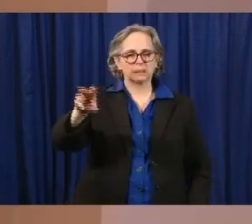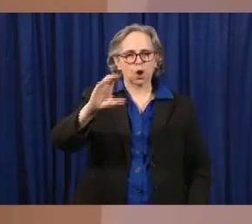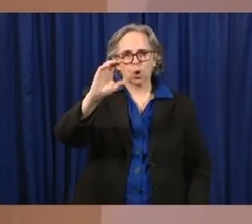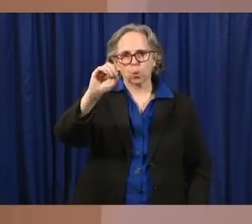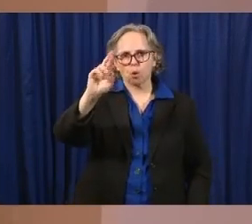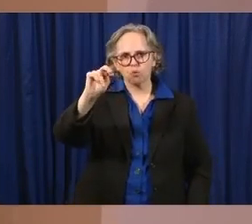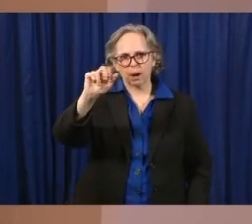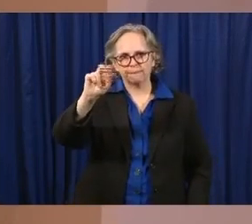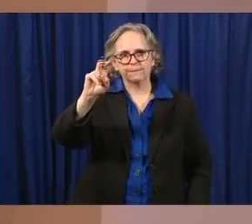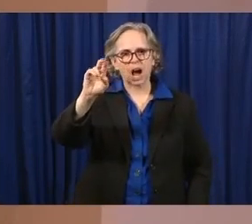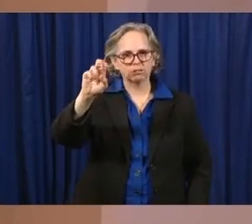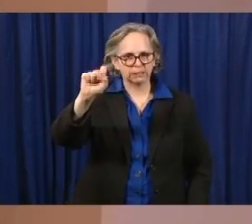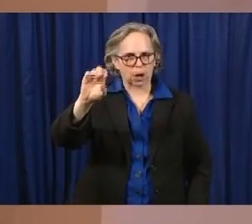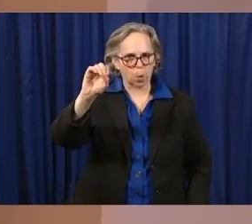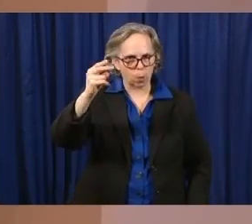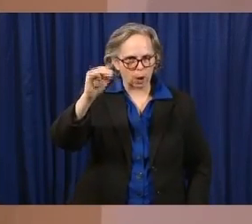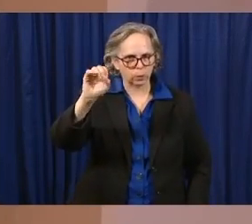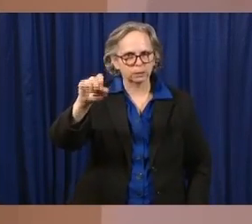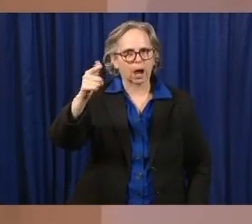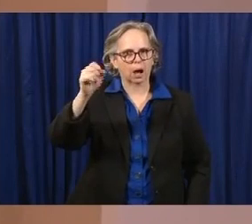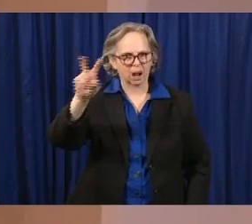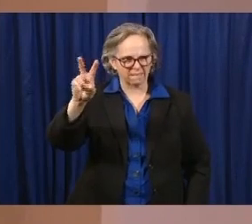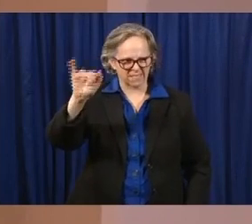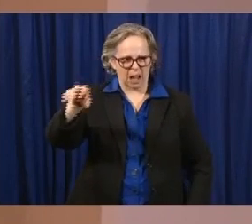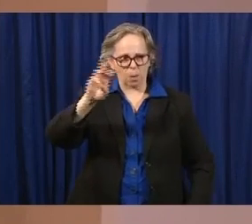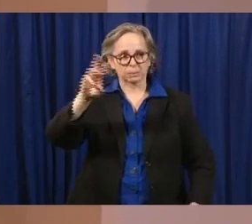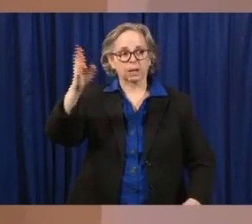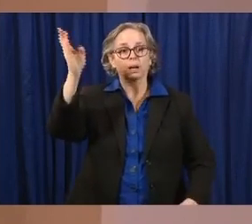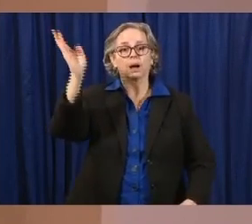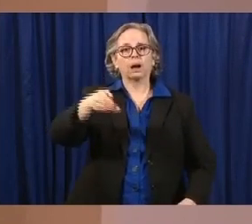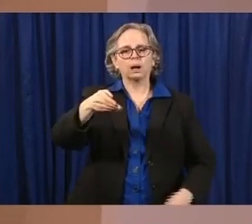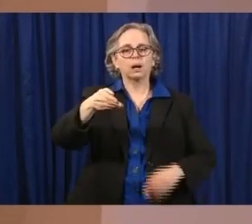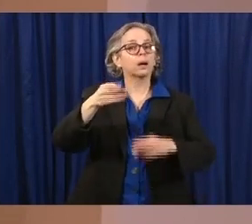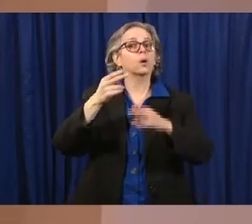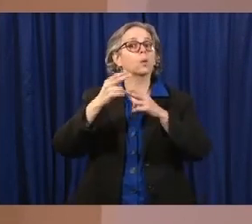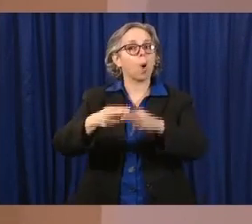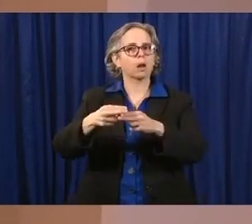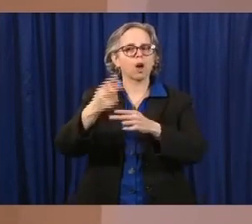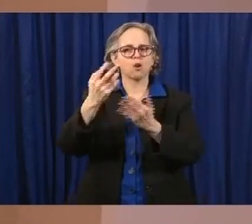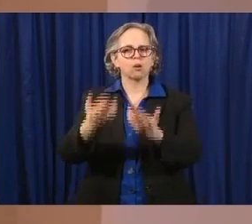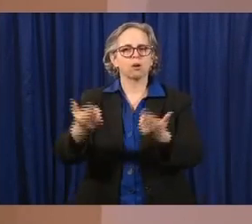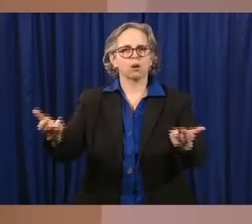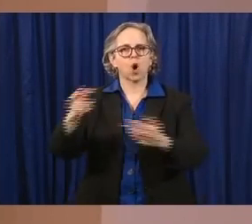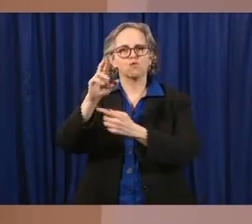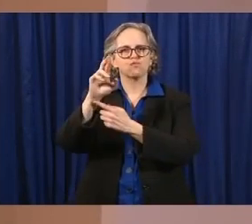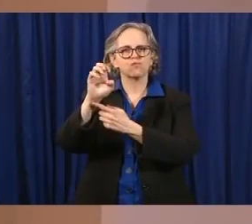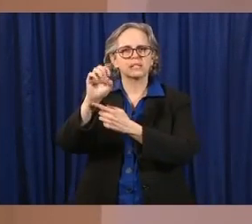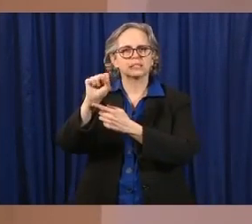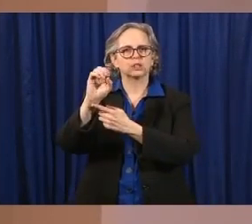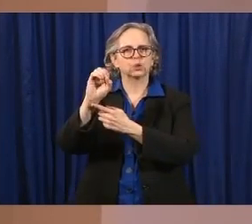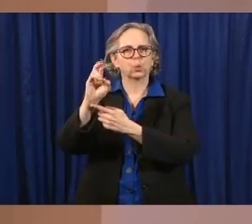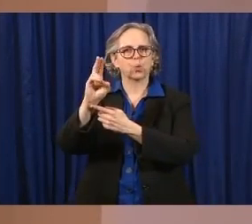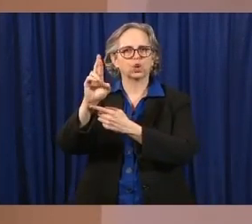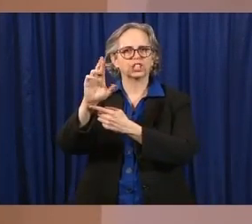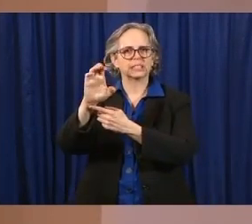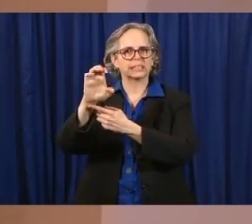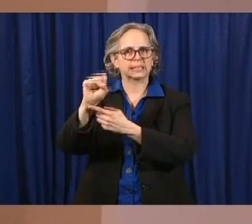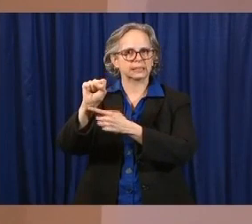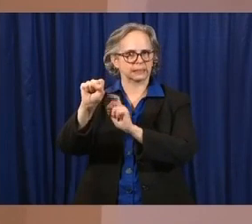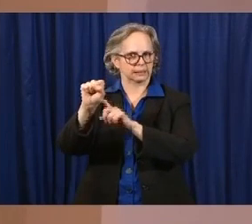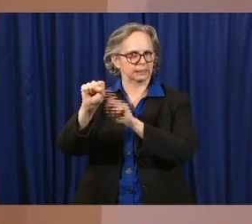coronavirus.ohio.gov, and it's under the Resources tab there. And you can find more information about it at that